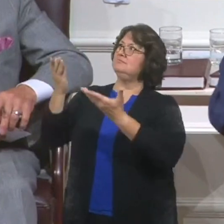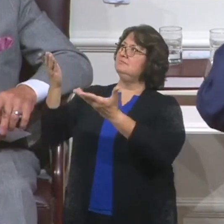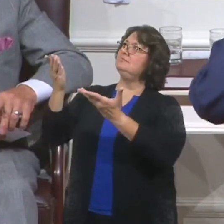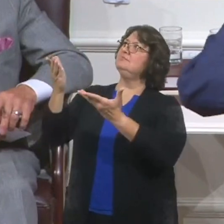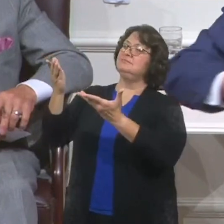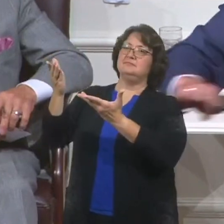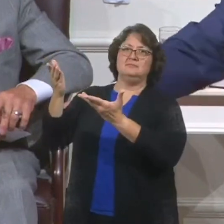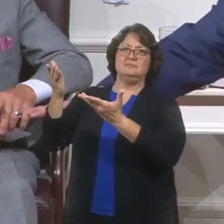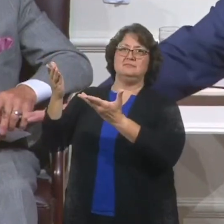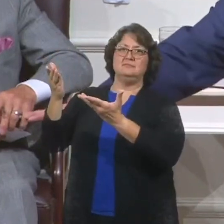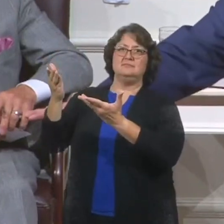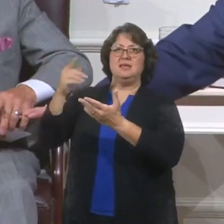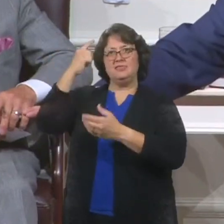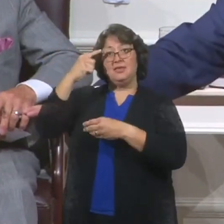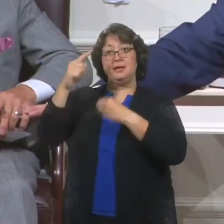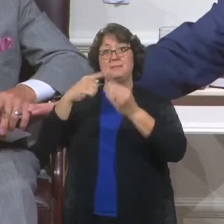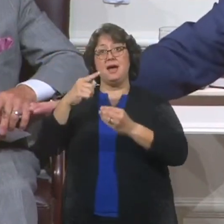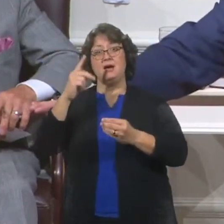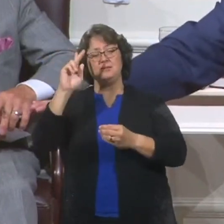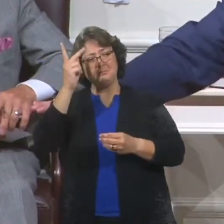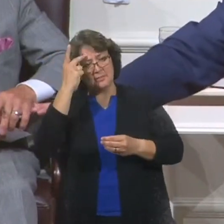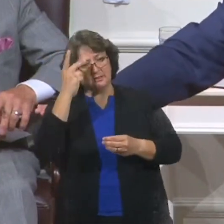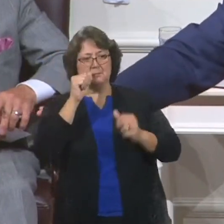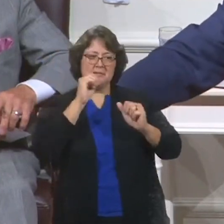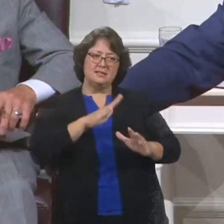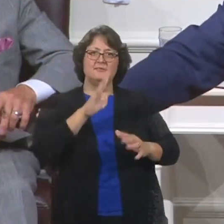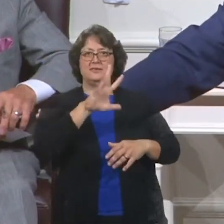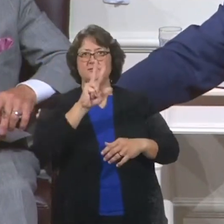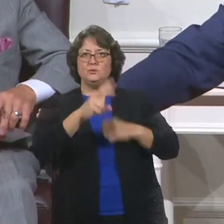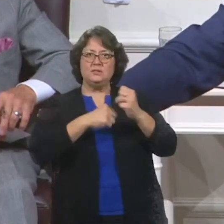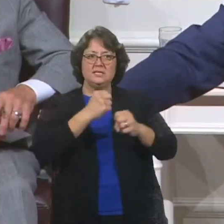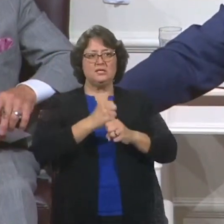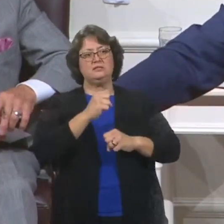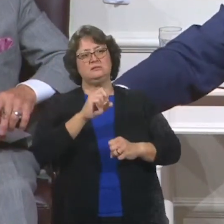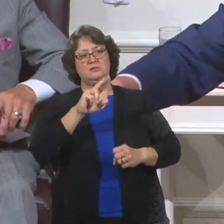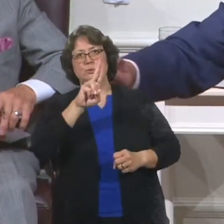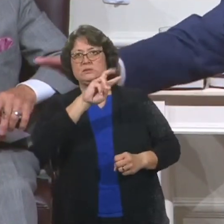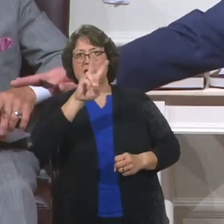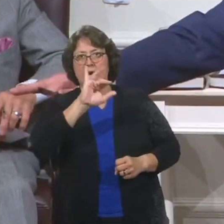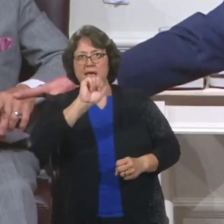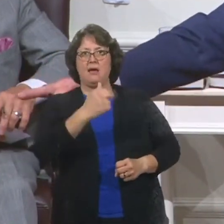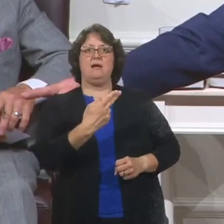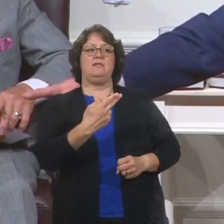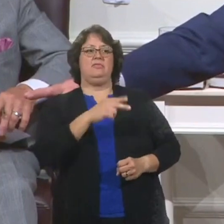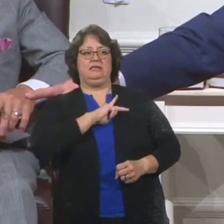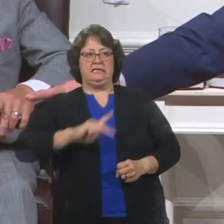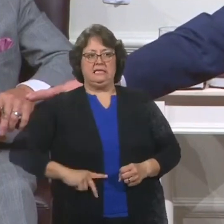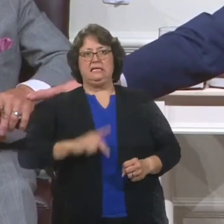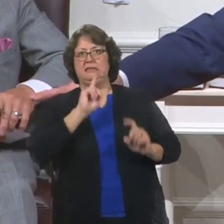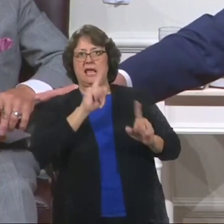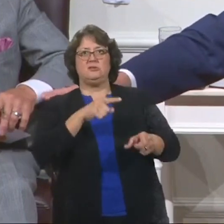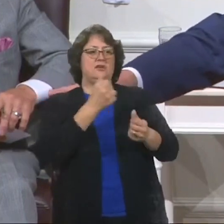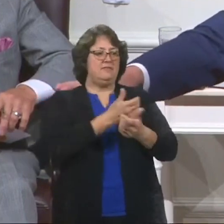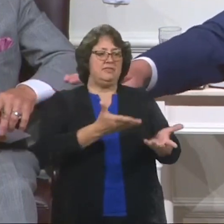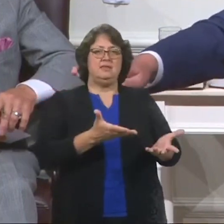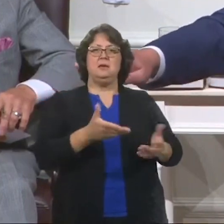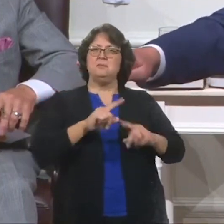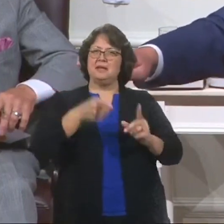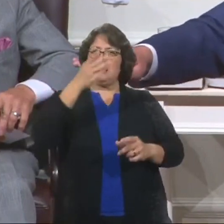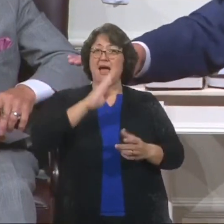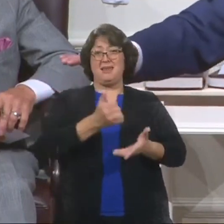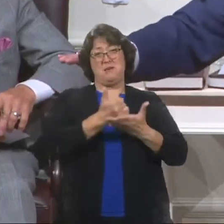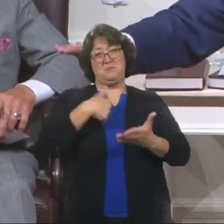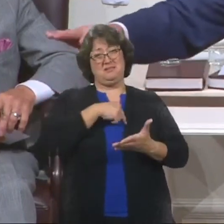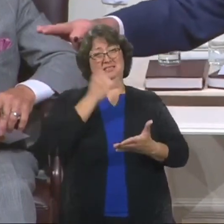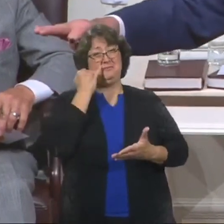He was all thinking about the political blessings of 52 years of Uzziah being their king. He was the answer to everything. By the way, God help us if we